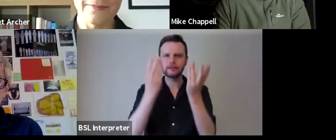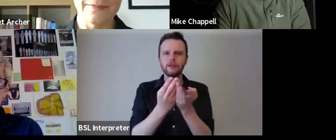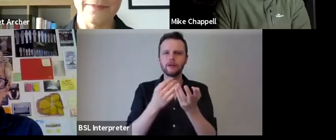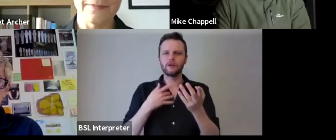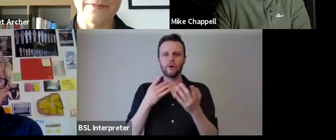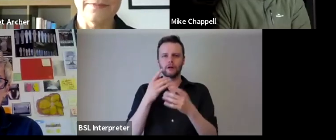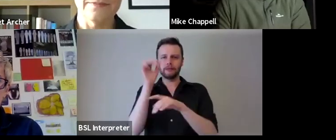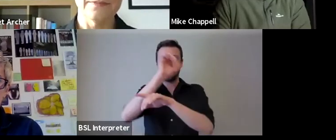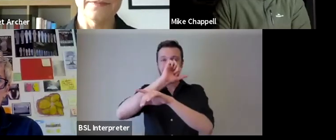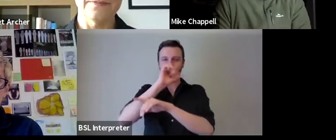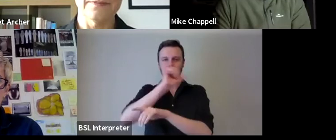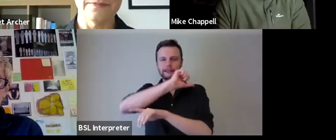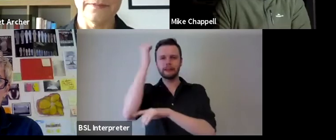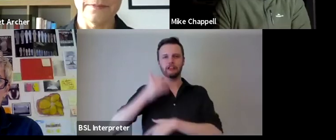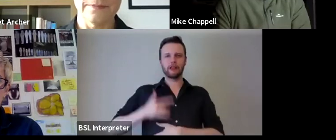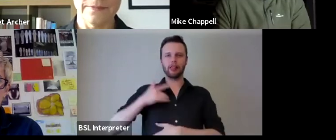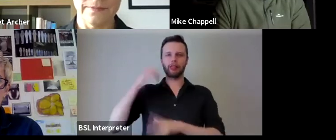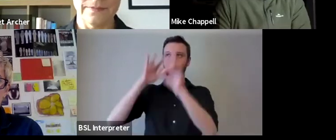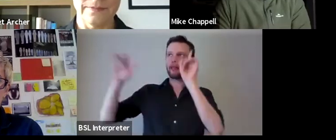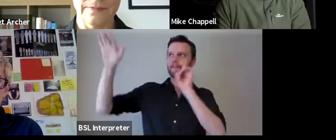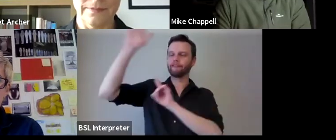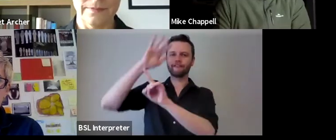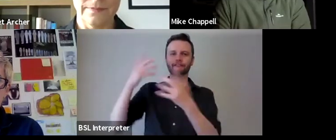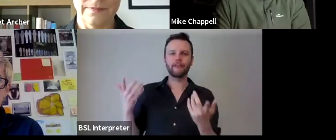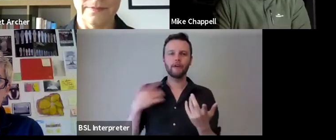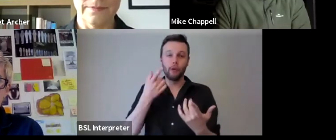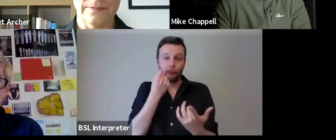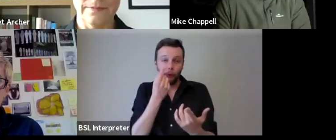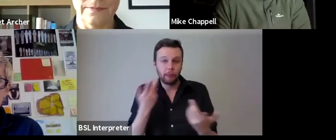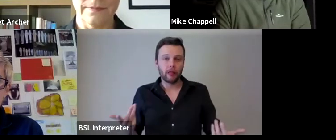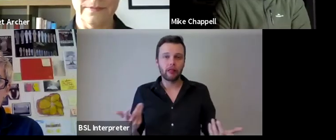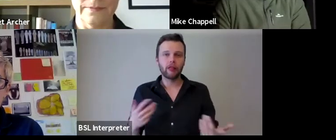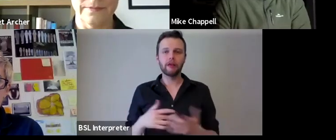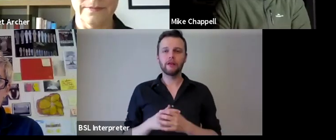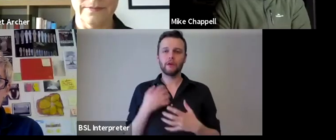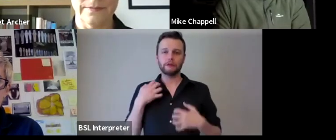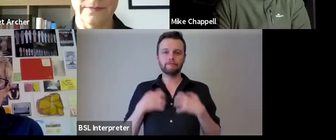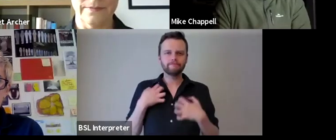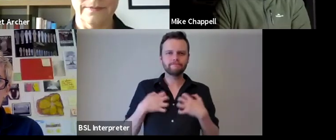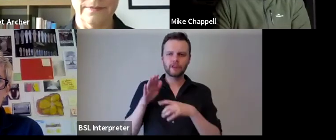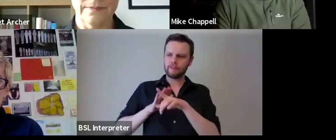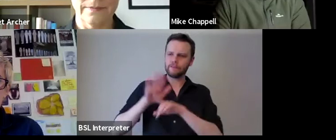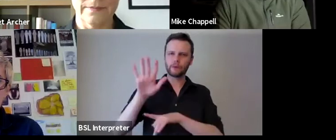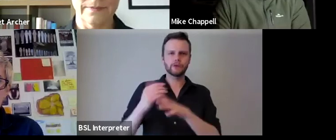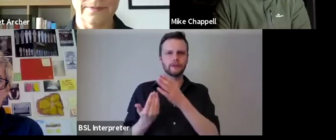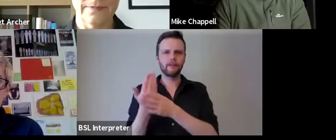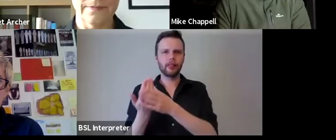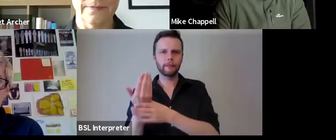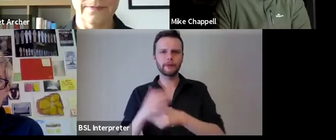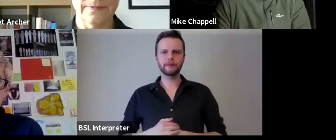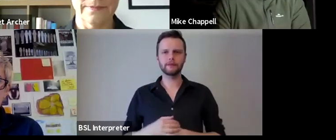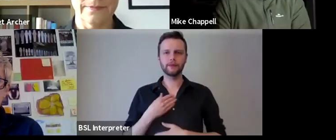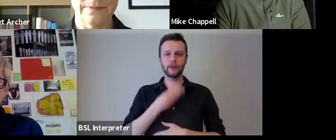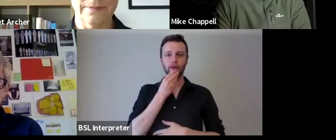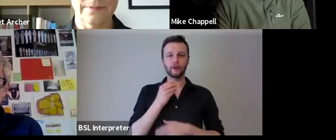intelligent life, or the permanent annihilation of its potential for desirable future development. I use